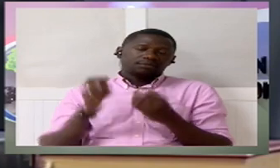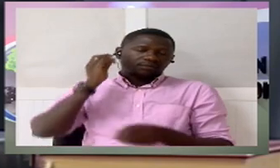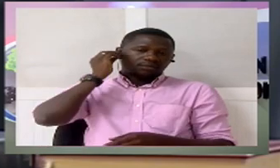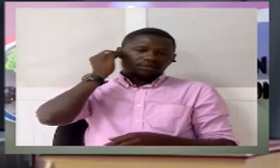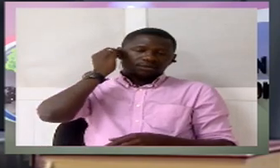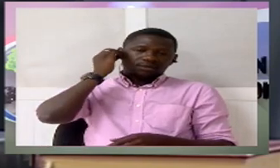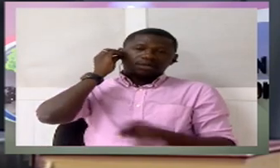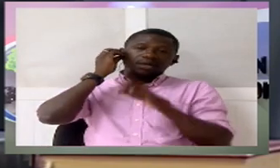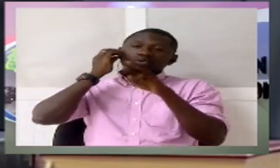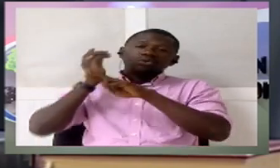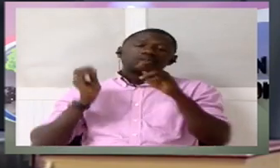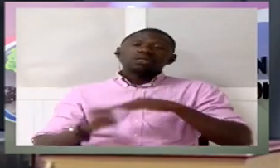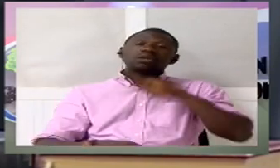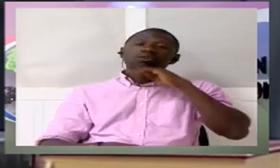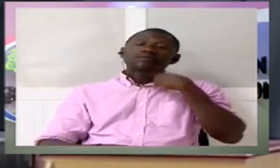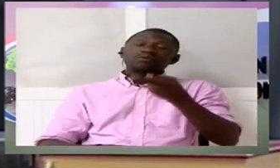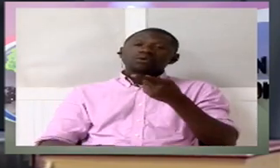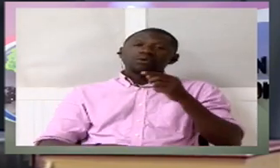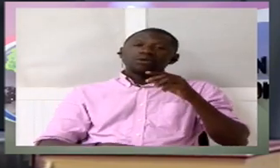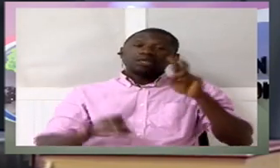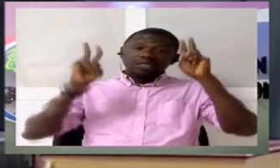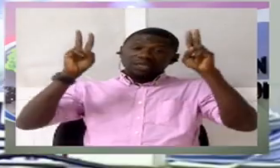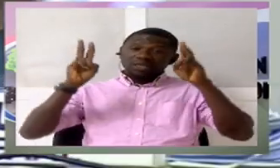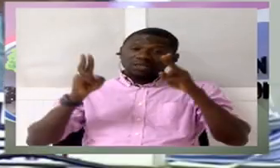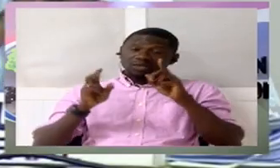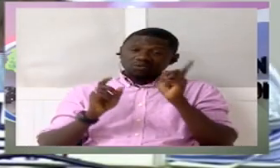That was not enough for Yaya Jame, that's what you're telling us.